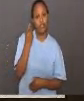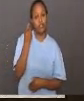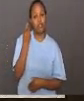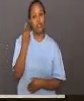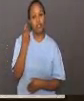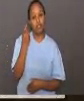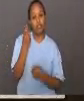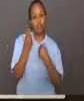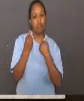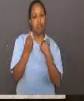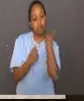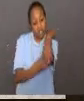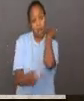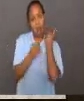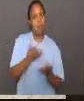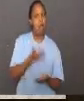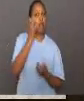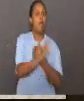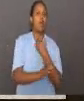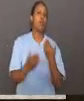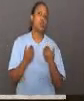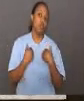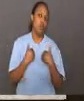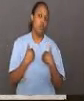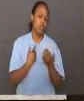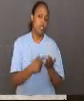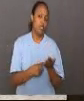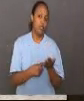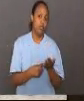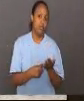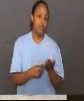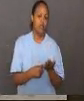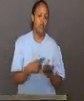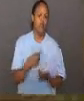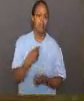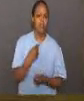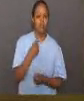and developed nations become addicted to the drugs.